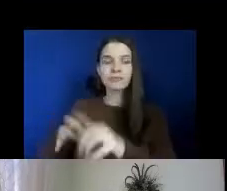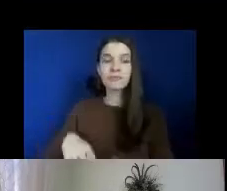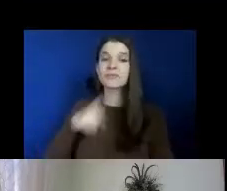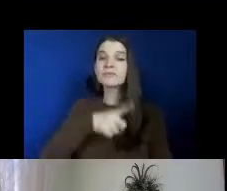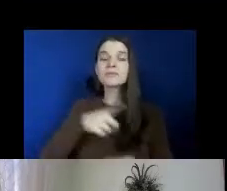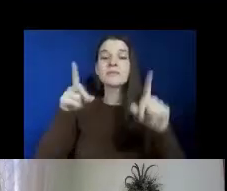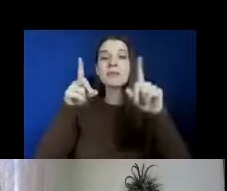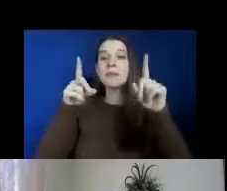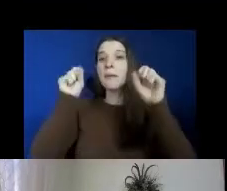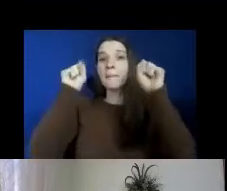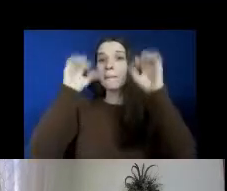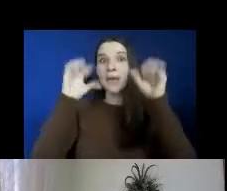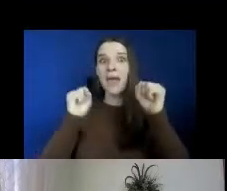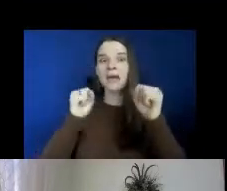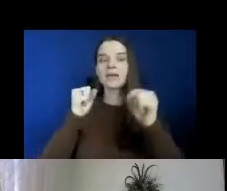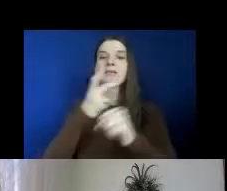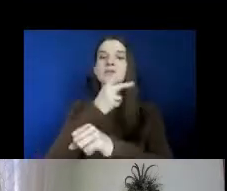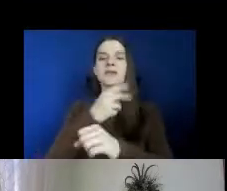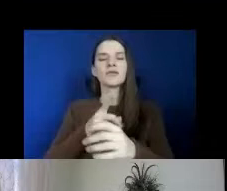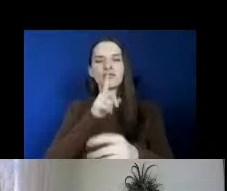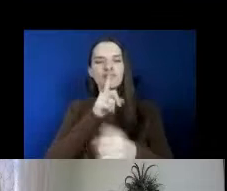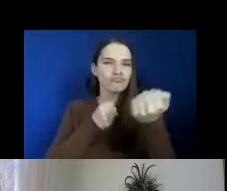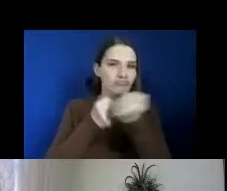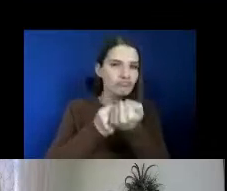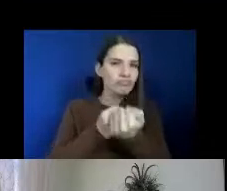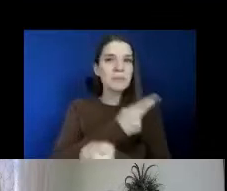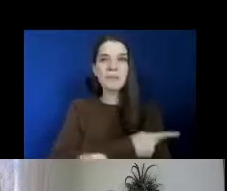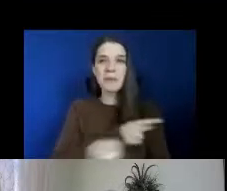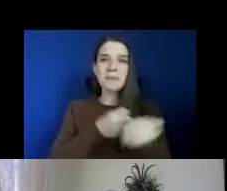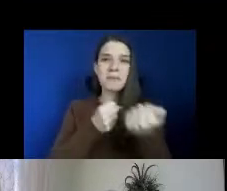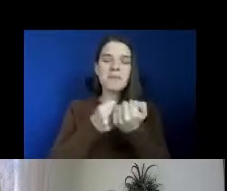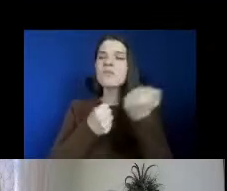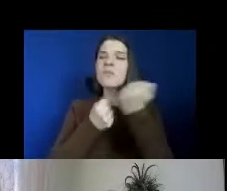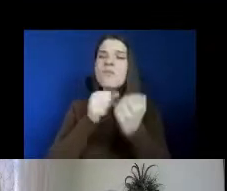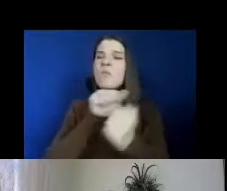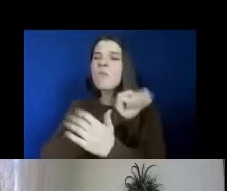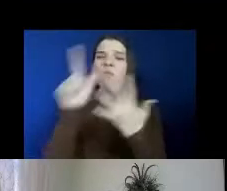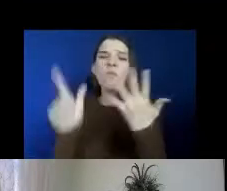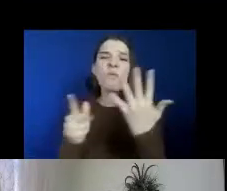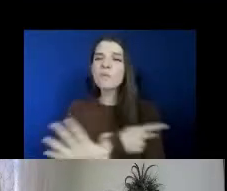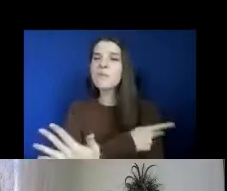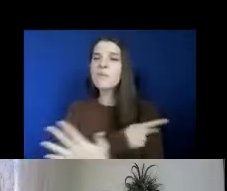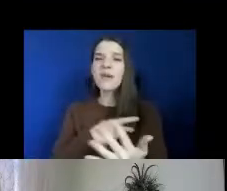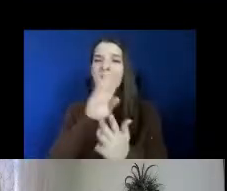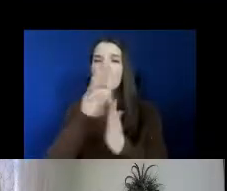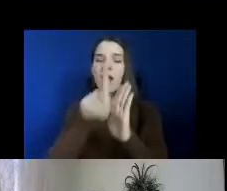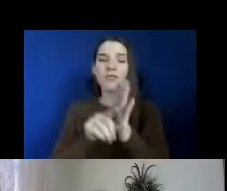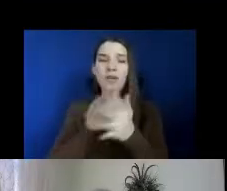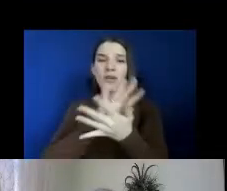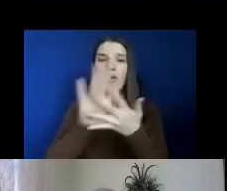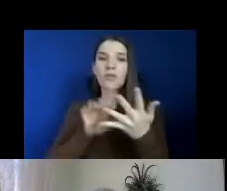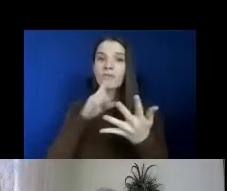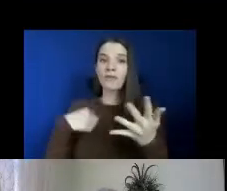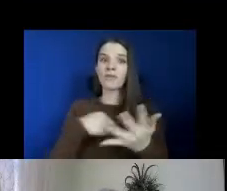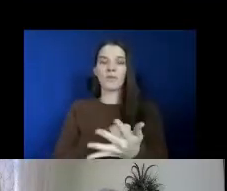true patient advocate and supports patients from all backgrounds. And we were at extreme